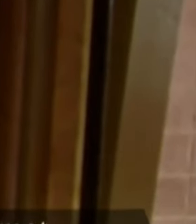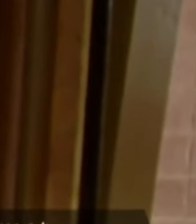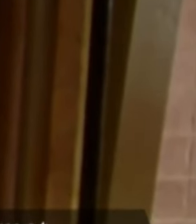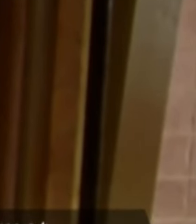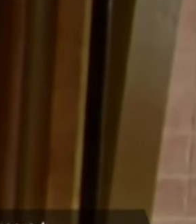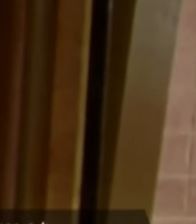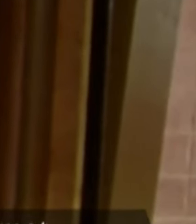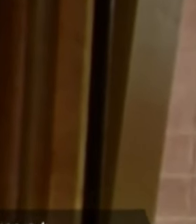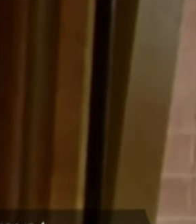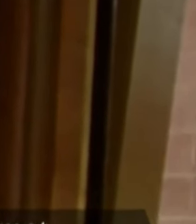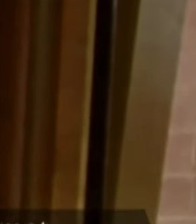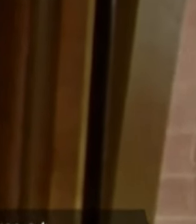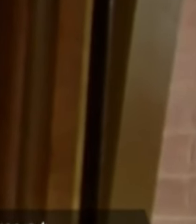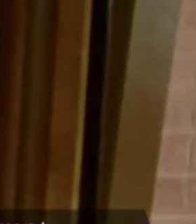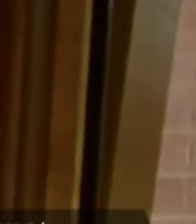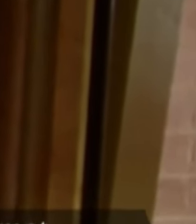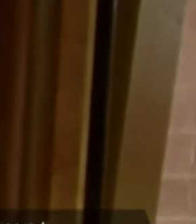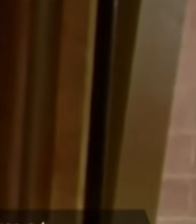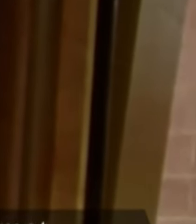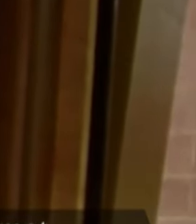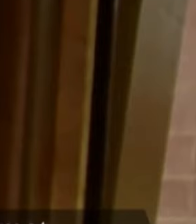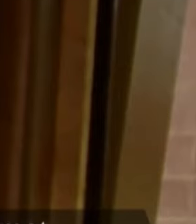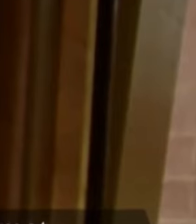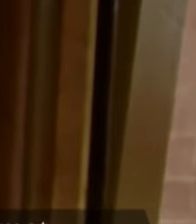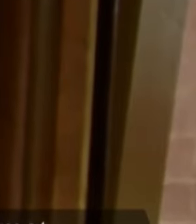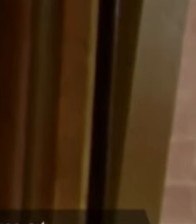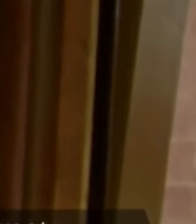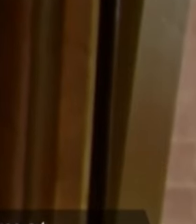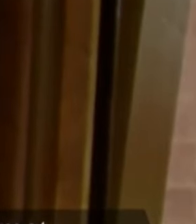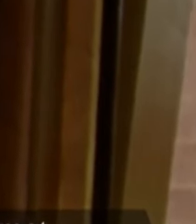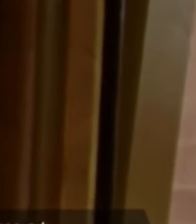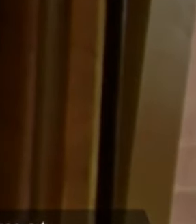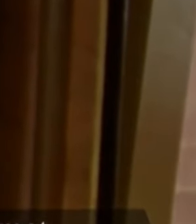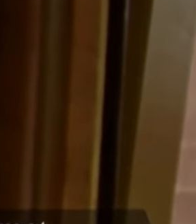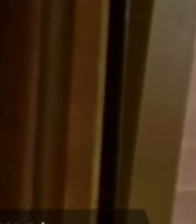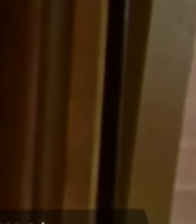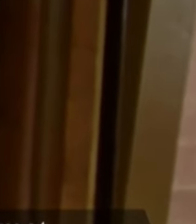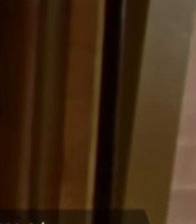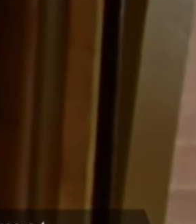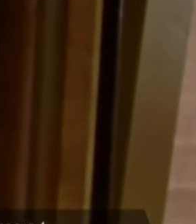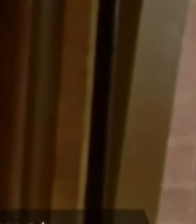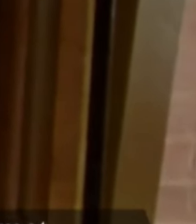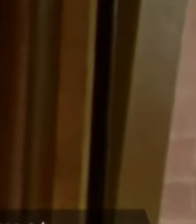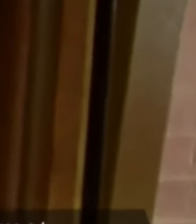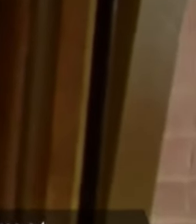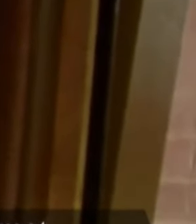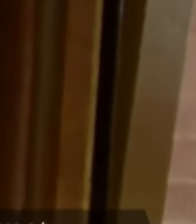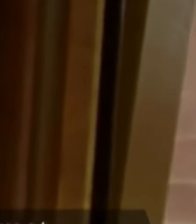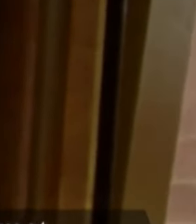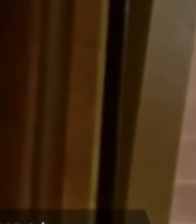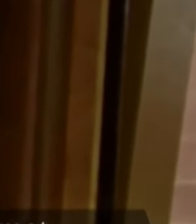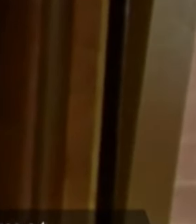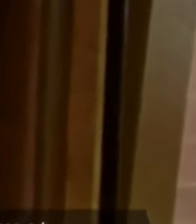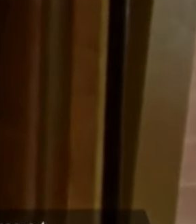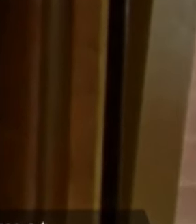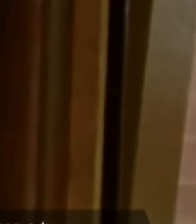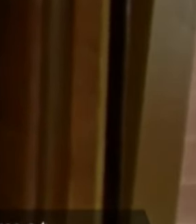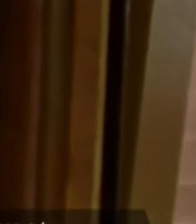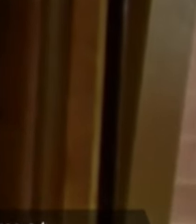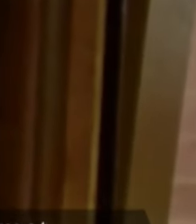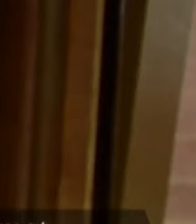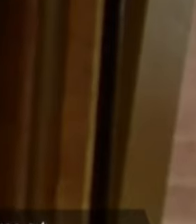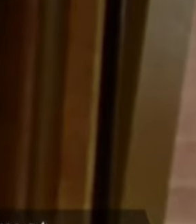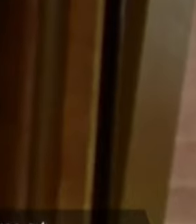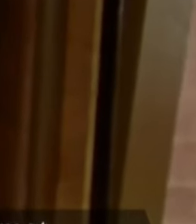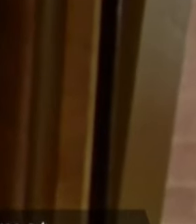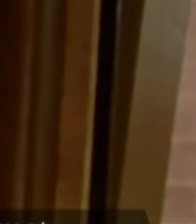condolences to the family and friends of the late diplomat Aziz Pahad, but to his